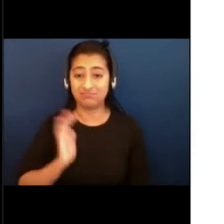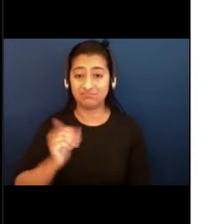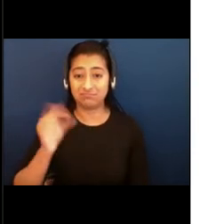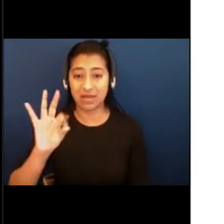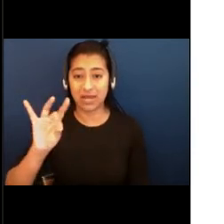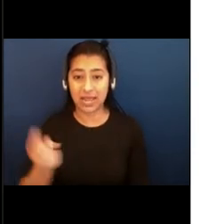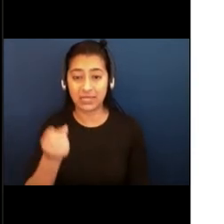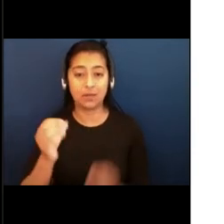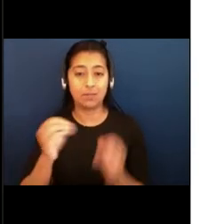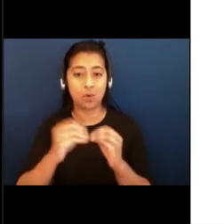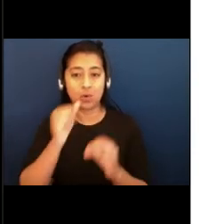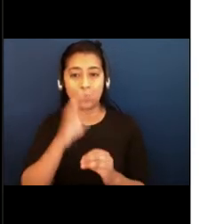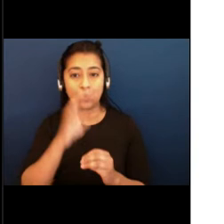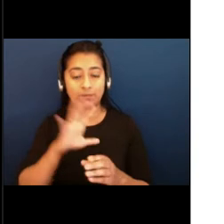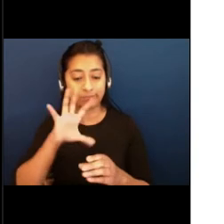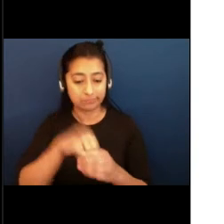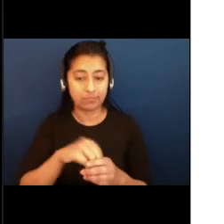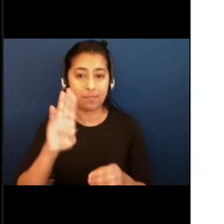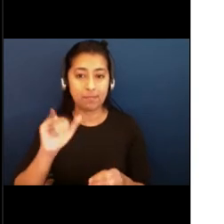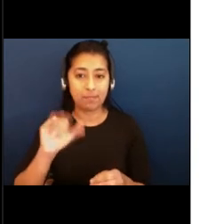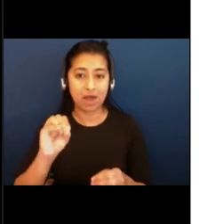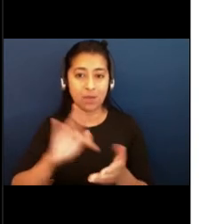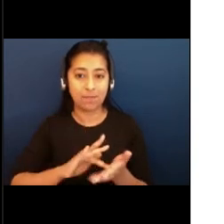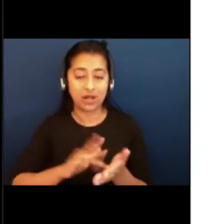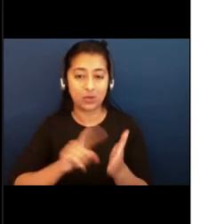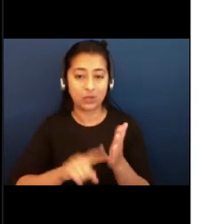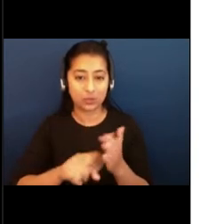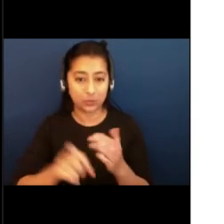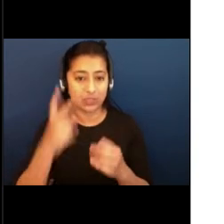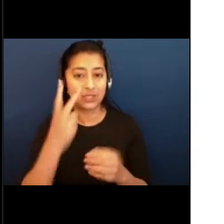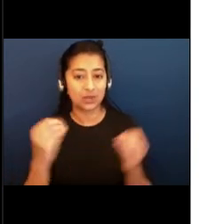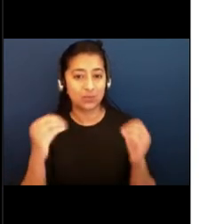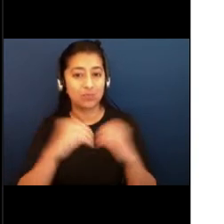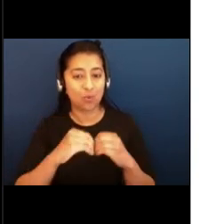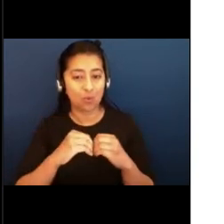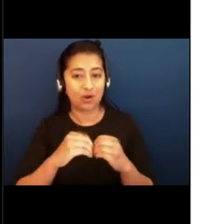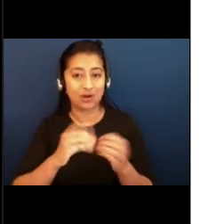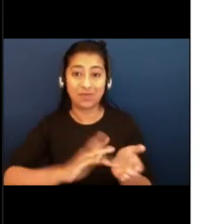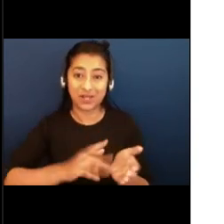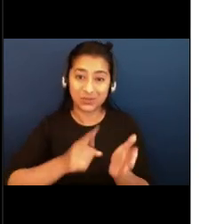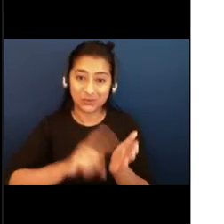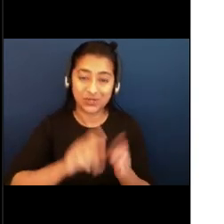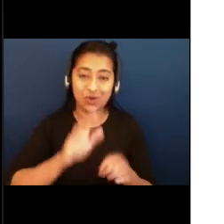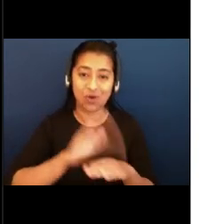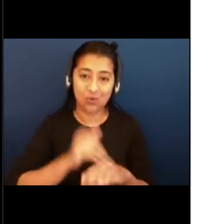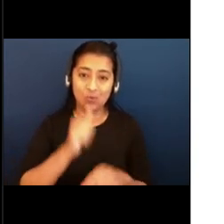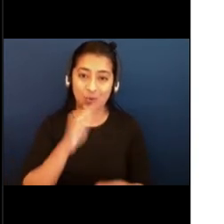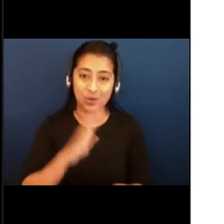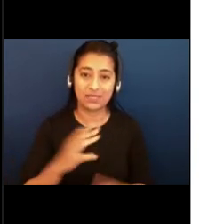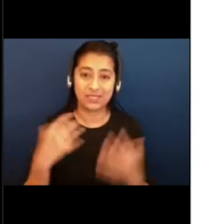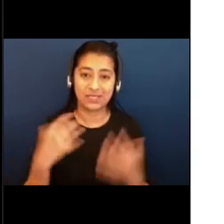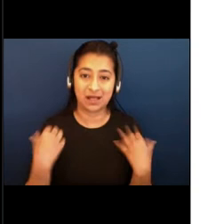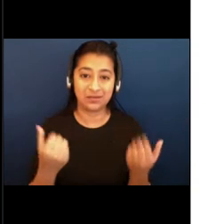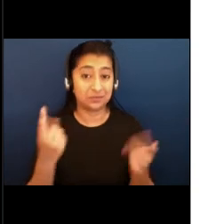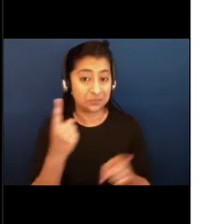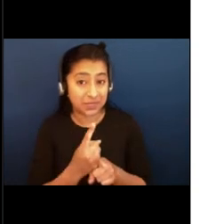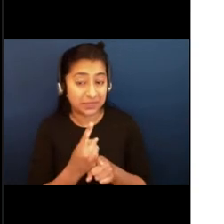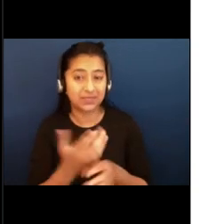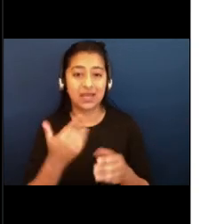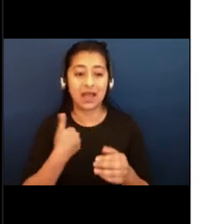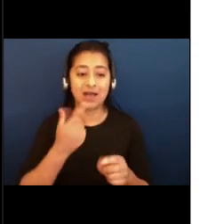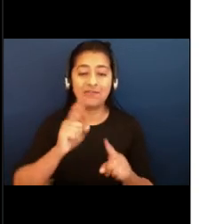entered the biomedical research fields, you started to see an increase in medical research on women's health, right? Different questions